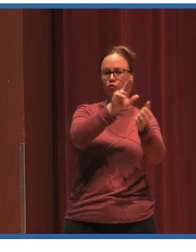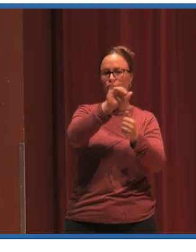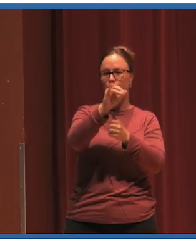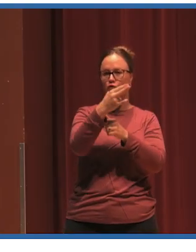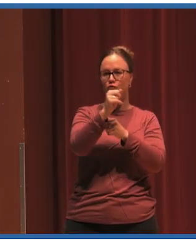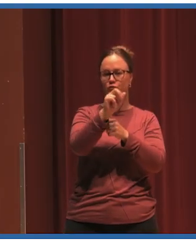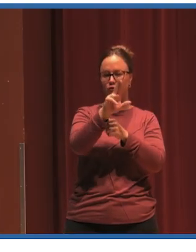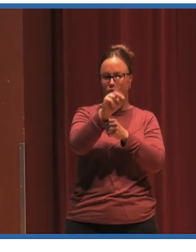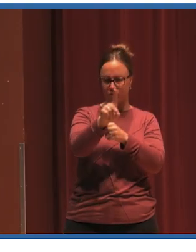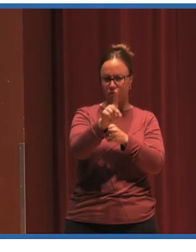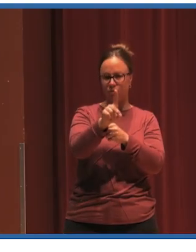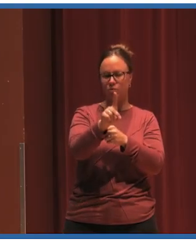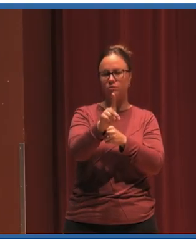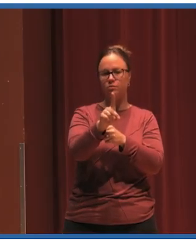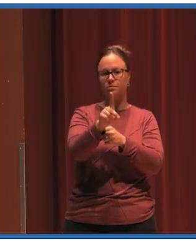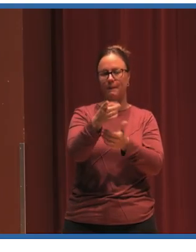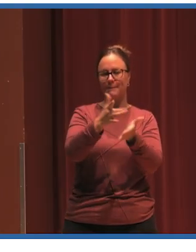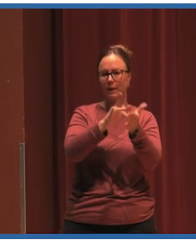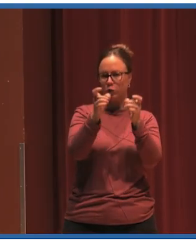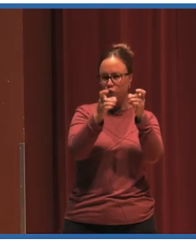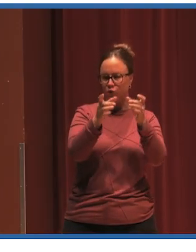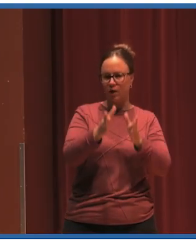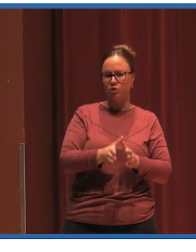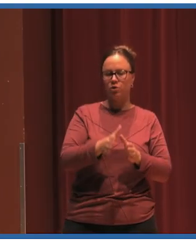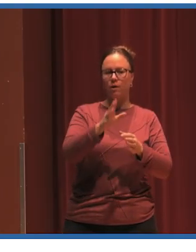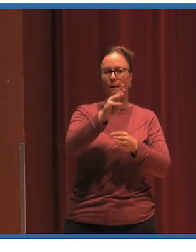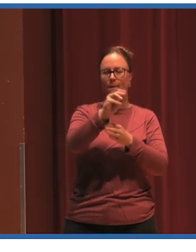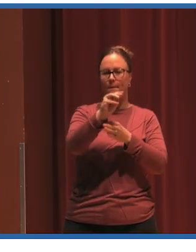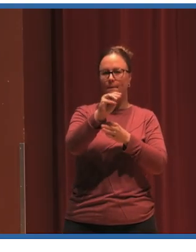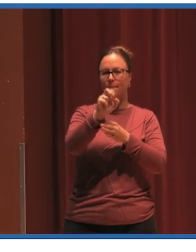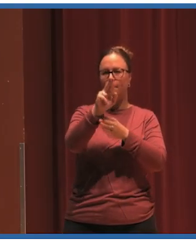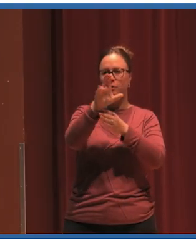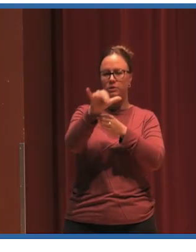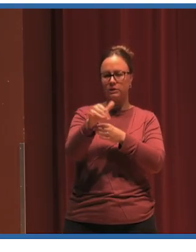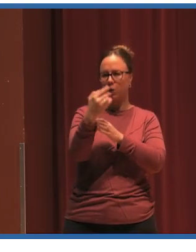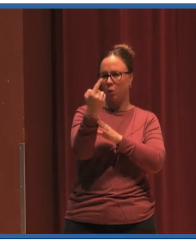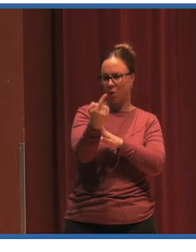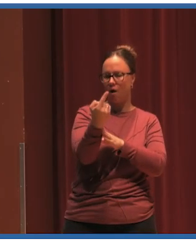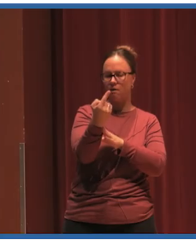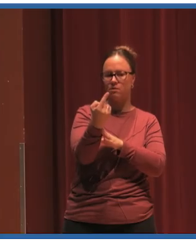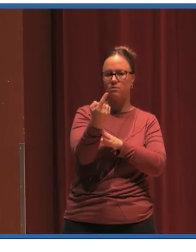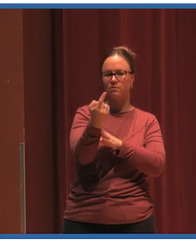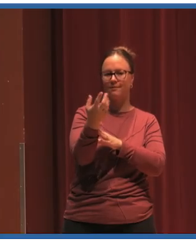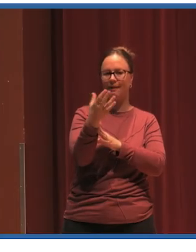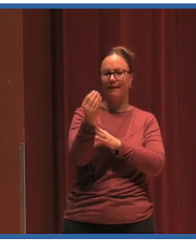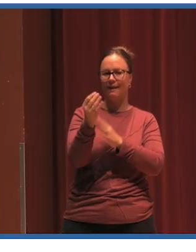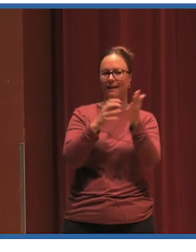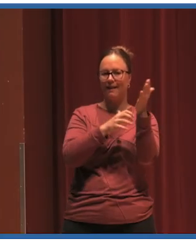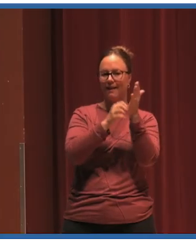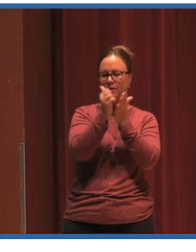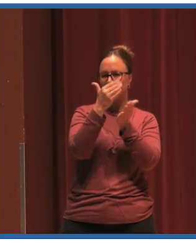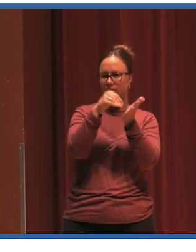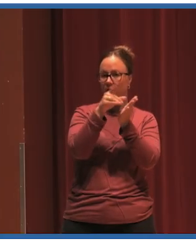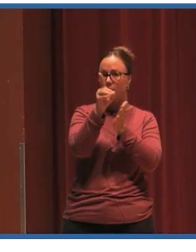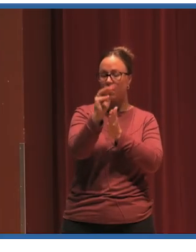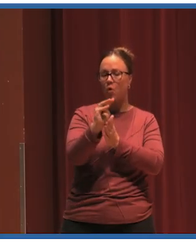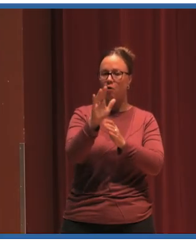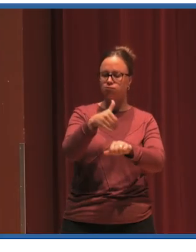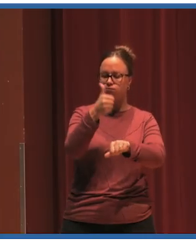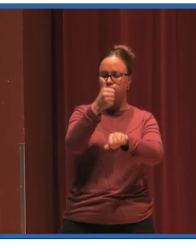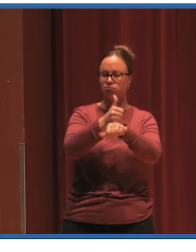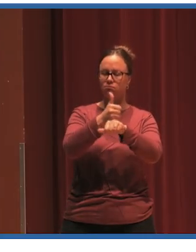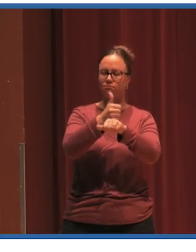Deming, Medical Director of Mercy One, Richard Deming Cancer Center in Des Moines, and founder of Above and Beyond